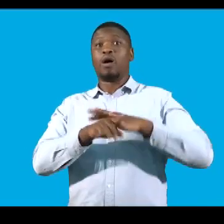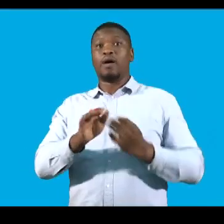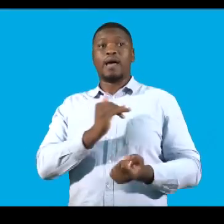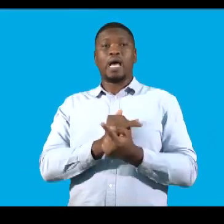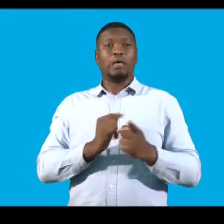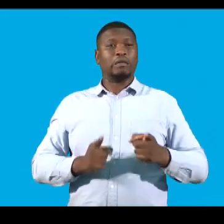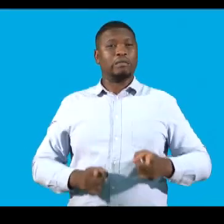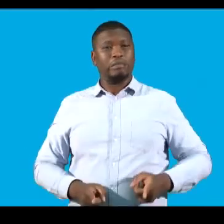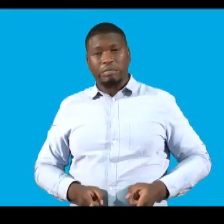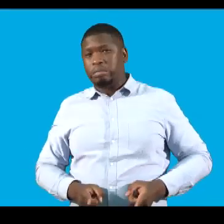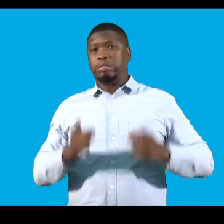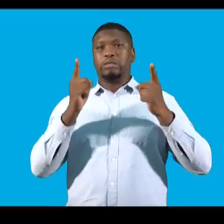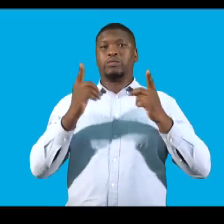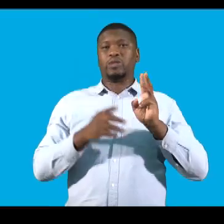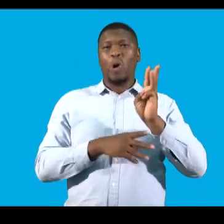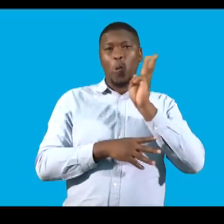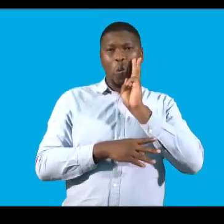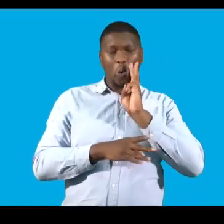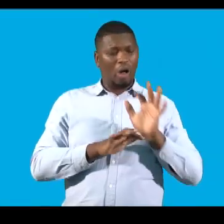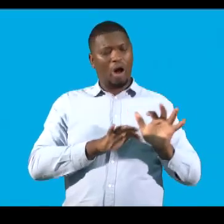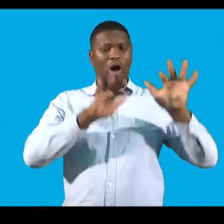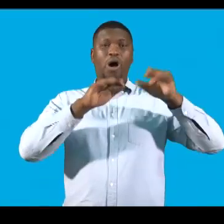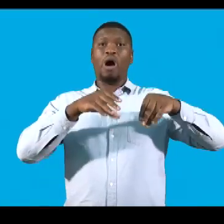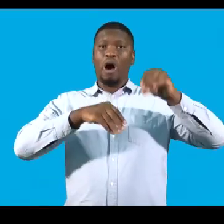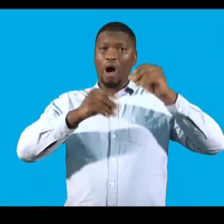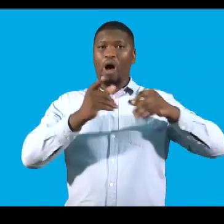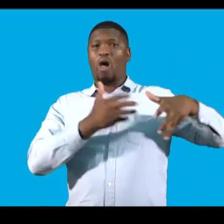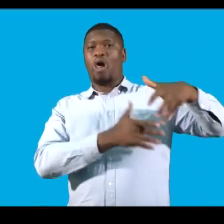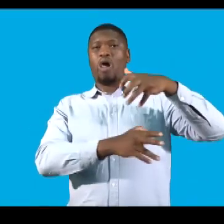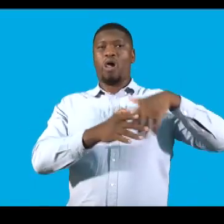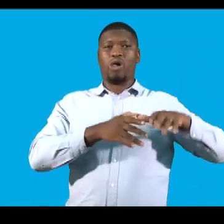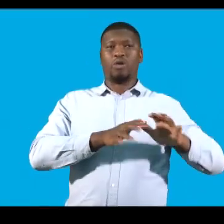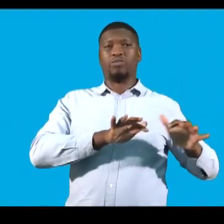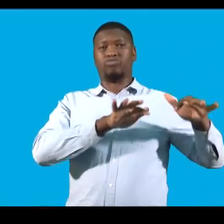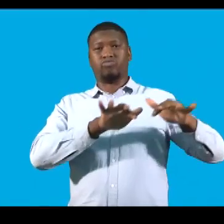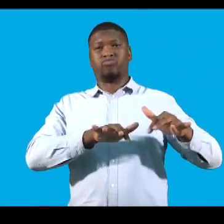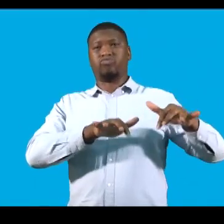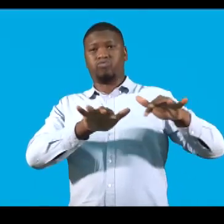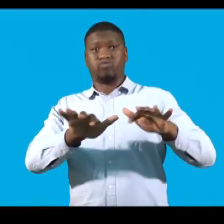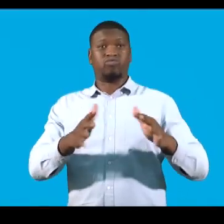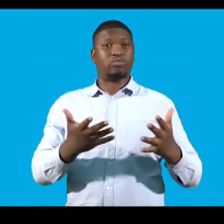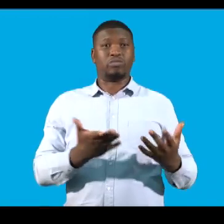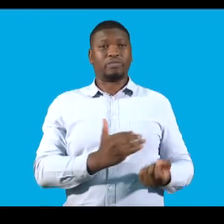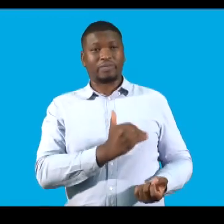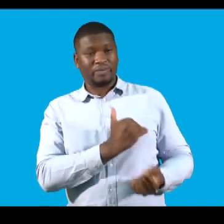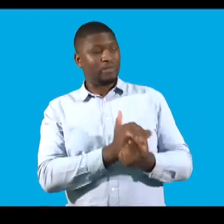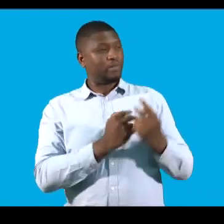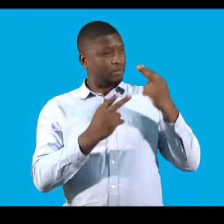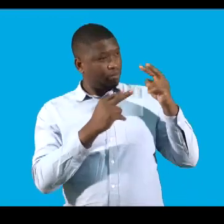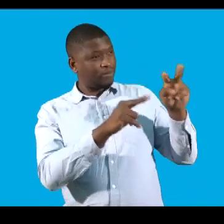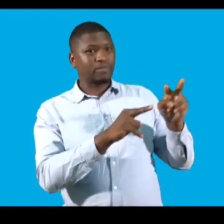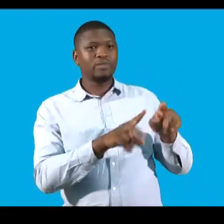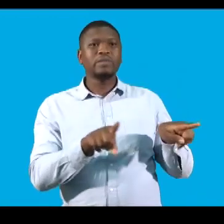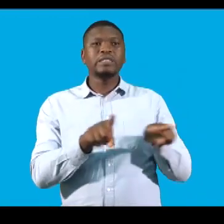dangerous concoction of sand and water. The turbulent whirling motion of the rough sea is similar to